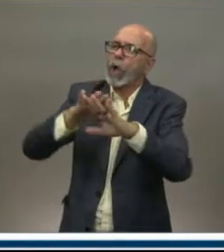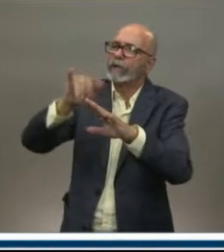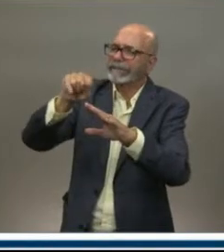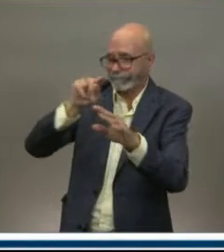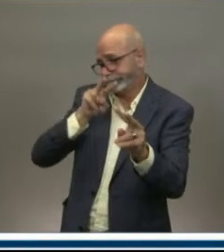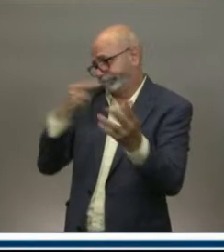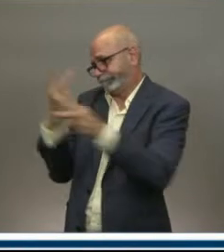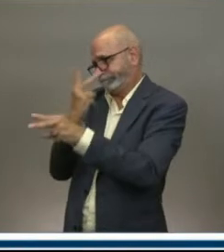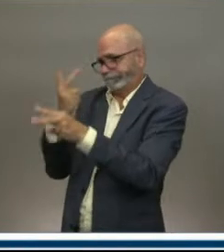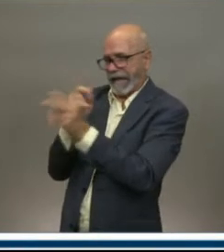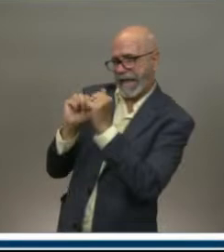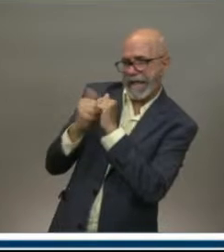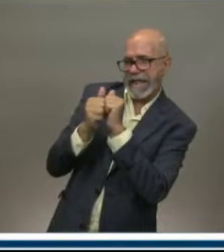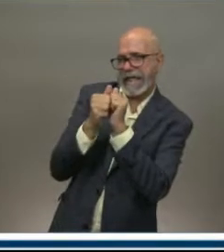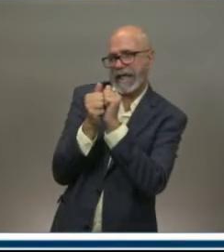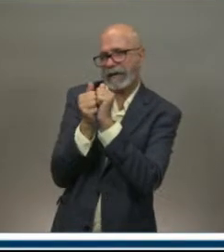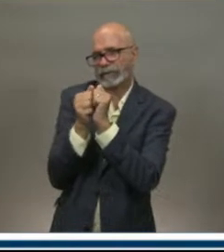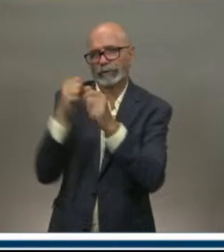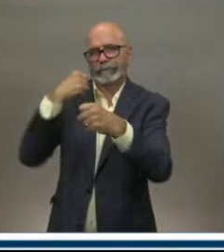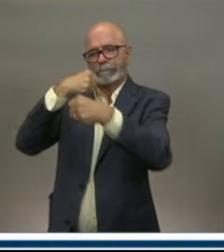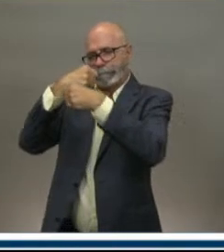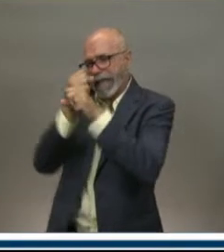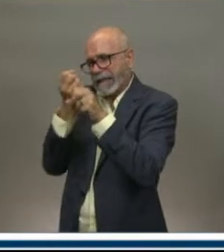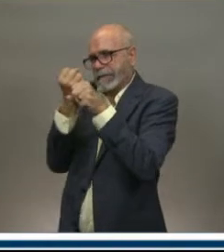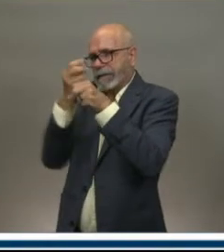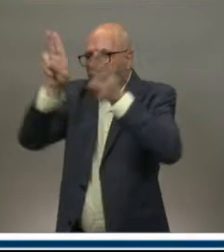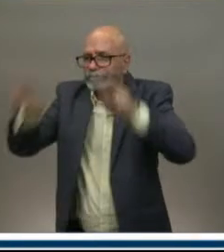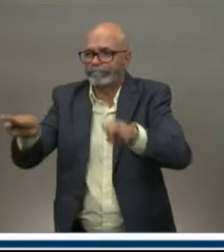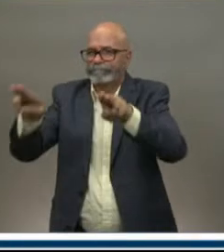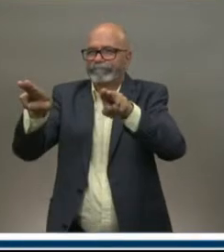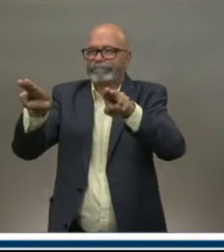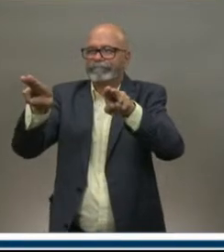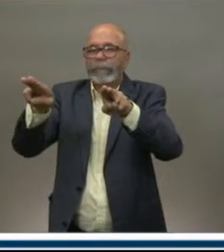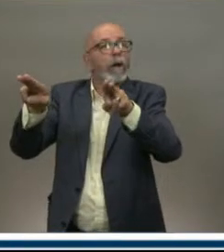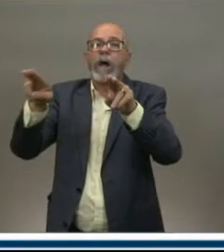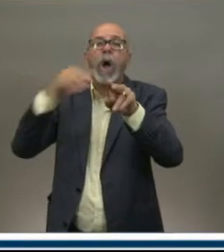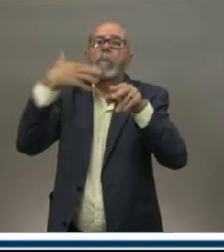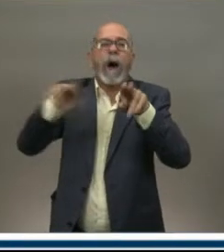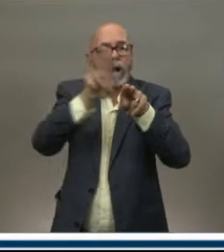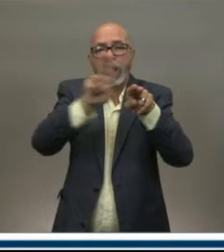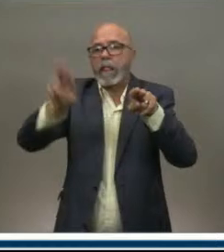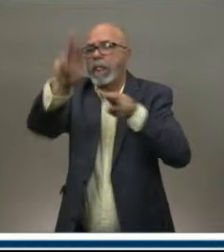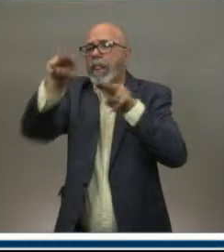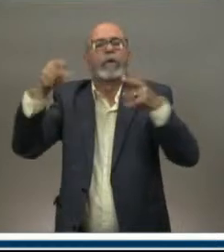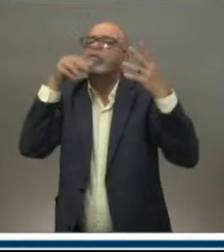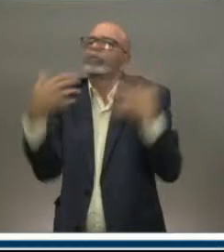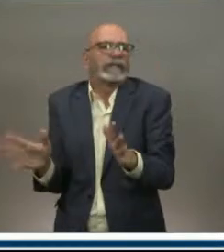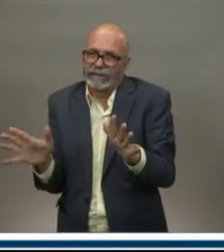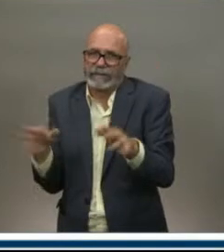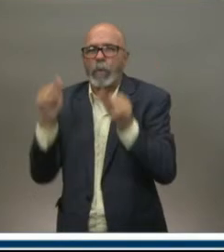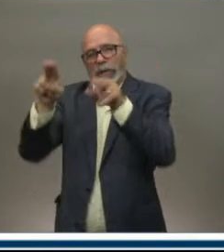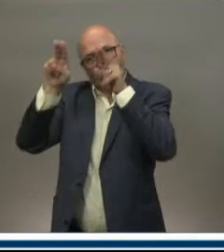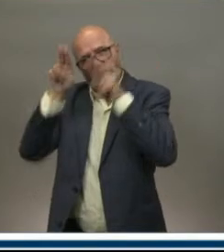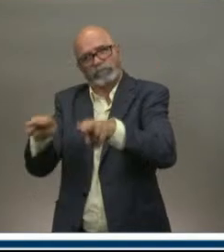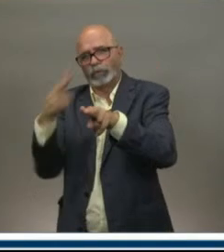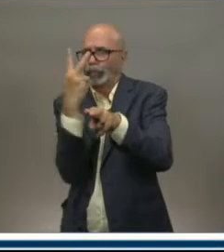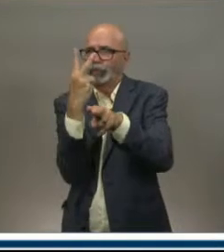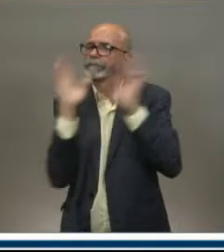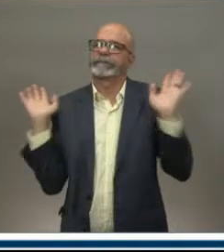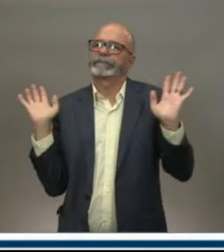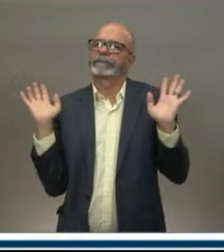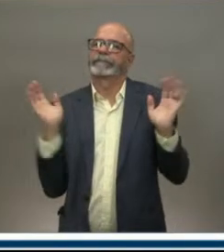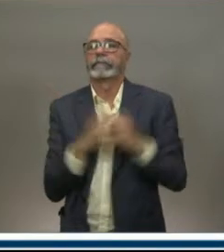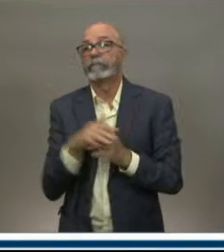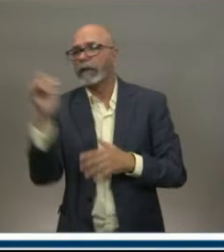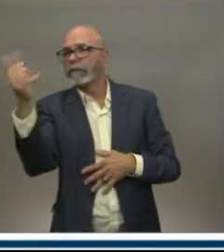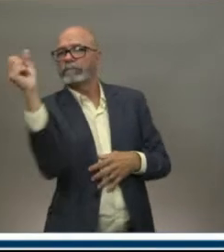no more than two rooms per bedroom, two beds per bedroom. Go ahead with your follow-up. So, Minister, just